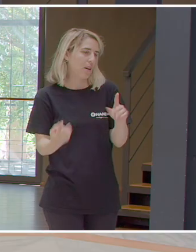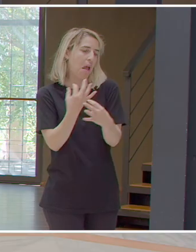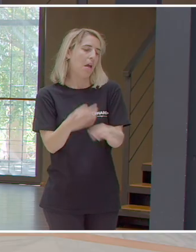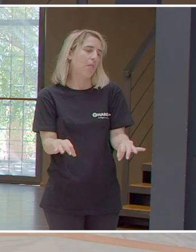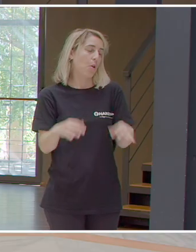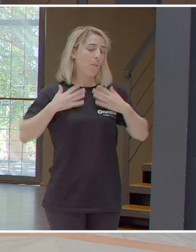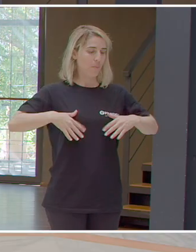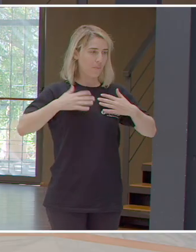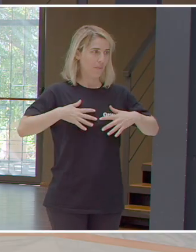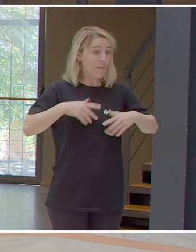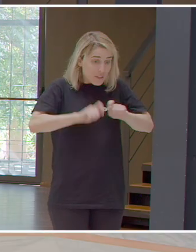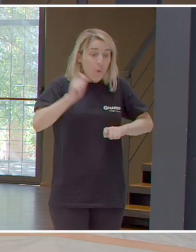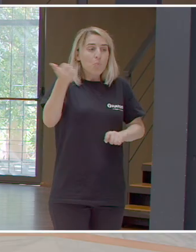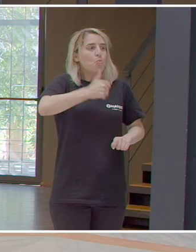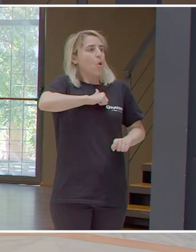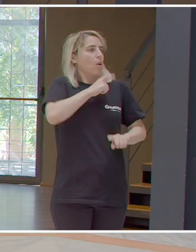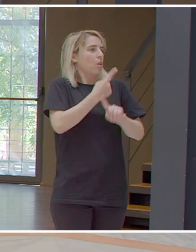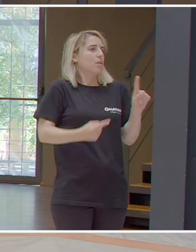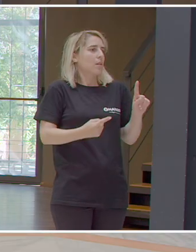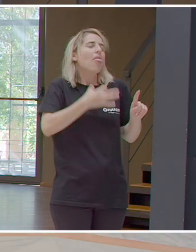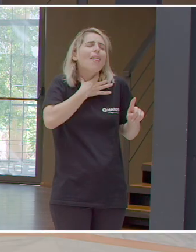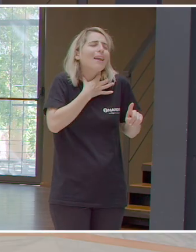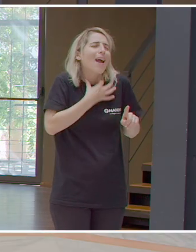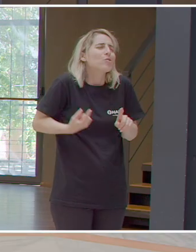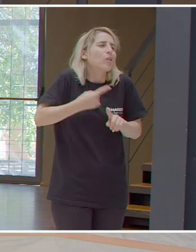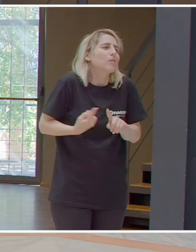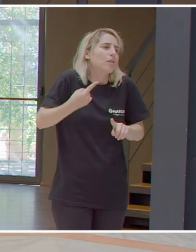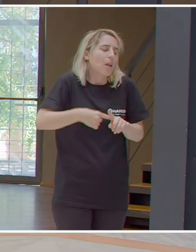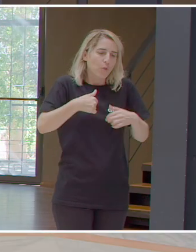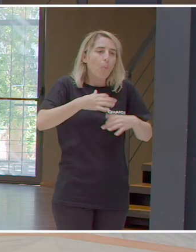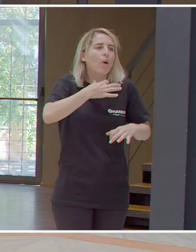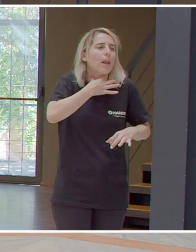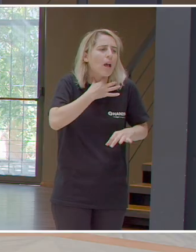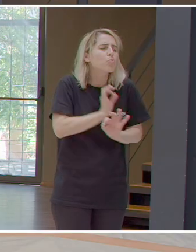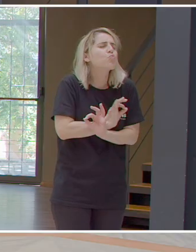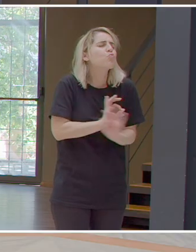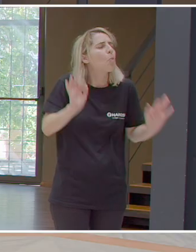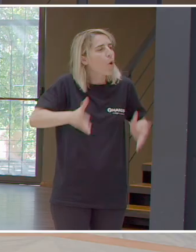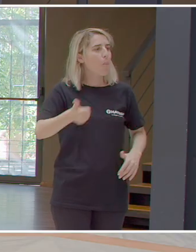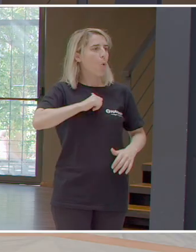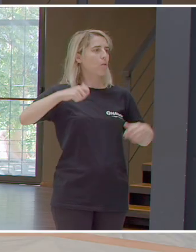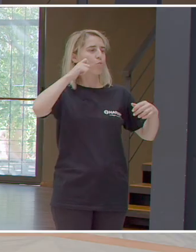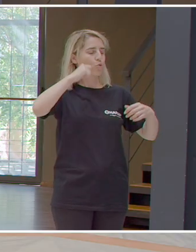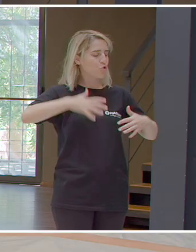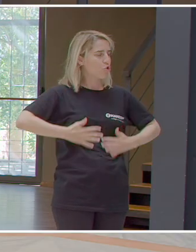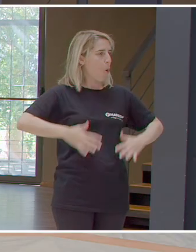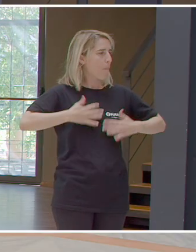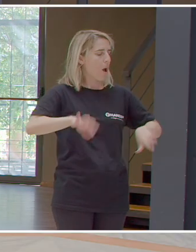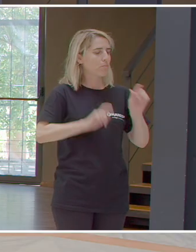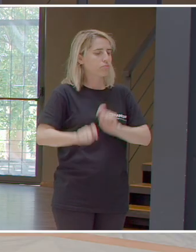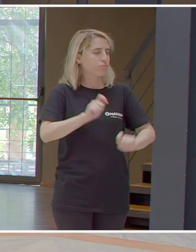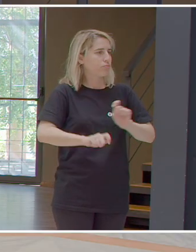Our bodies are producing cholesterols on their own. This is what we need, it is essential, but adding it through your diet is